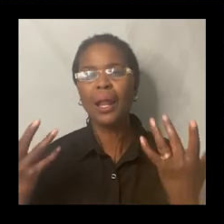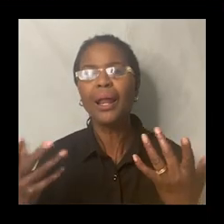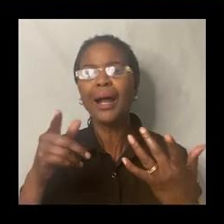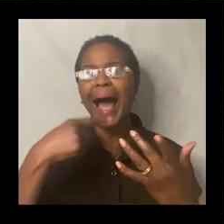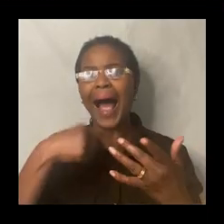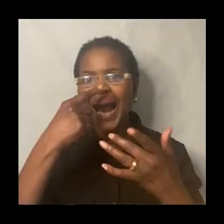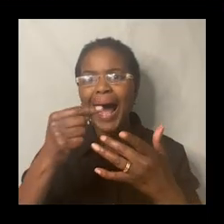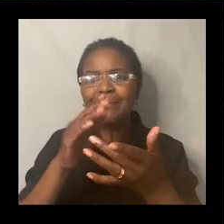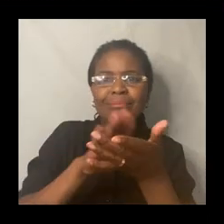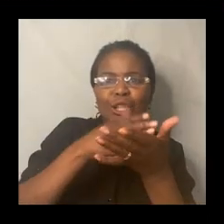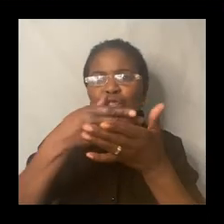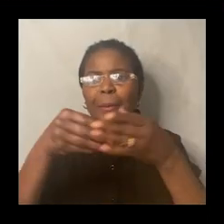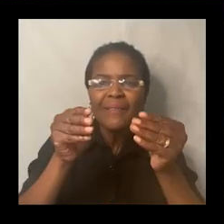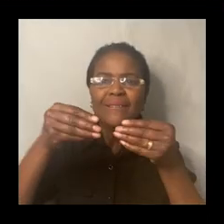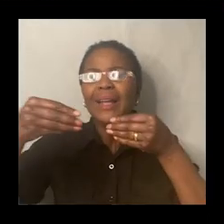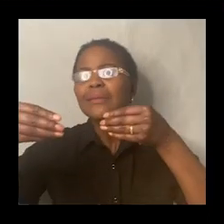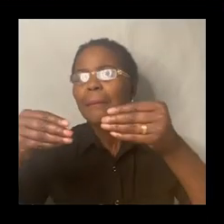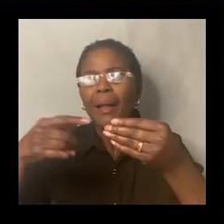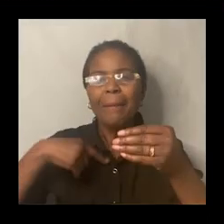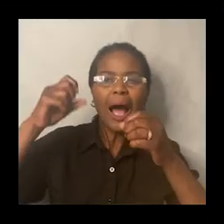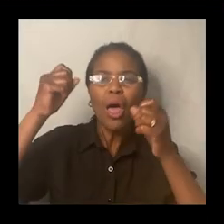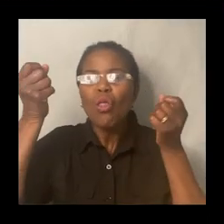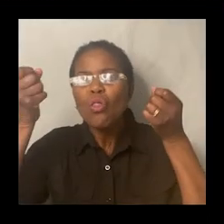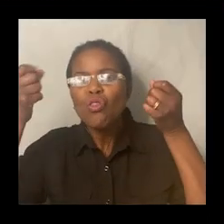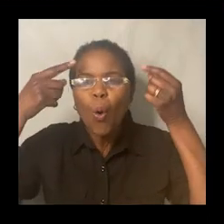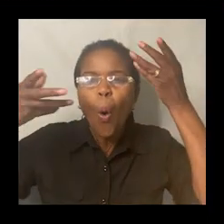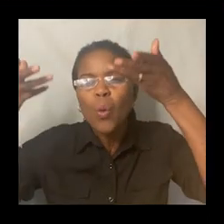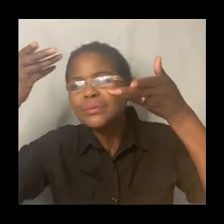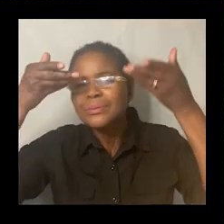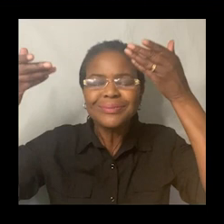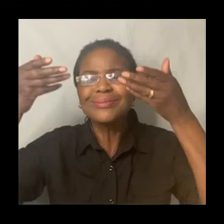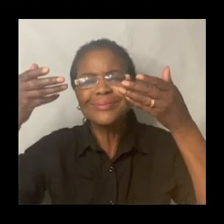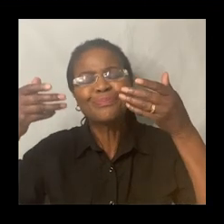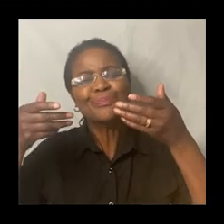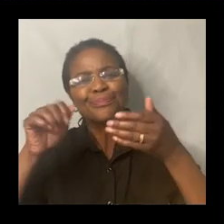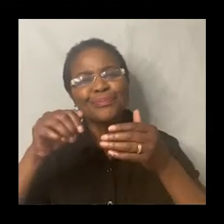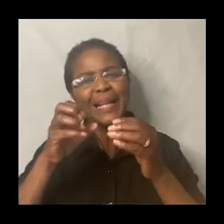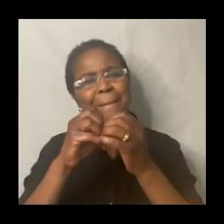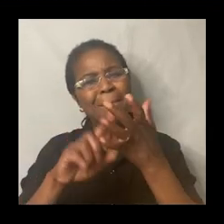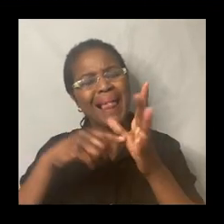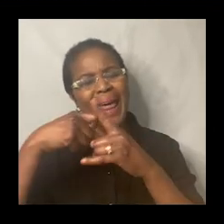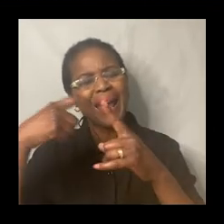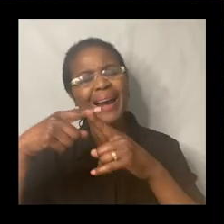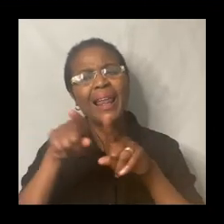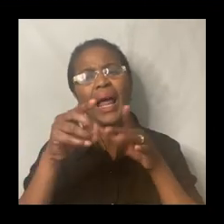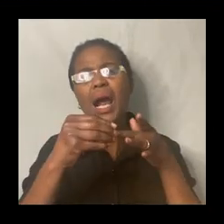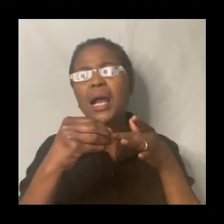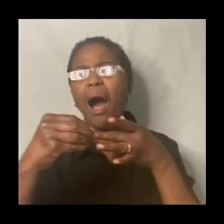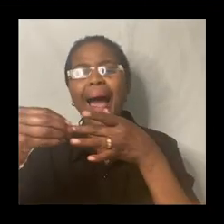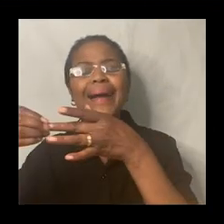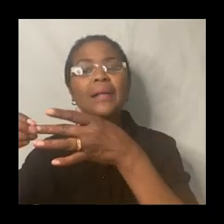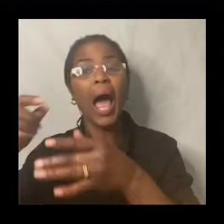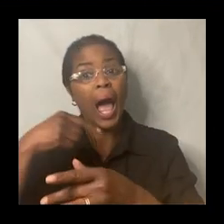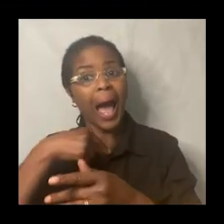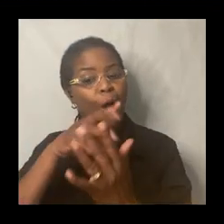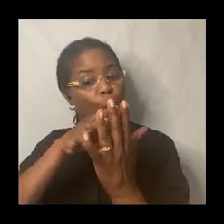they are to interpretation. So yeah, Blake felt like a guide in a way for this book. Like, if I could take, not to make